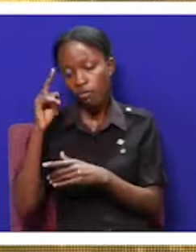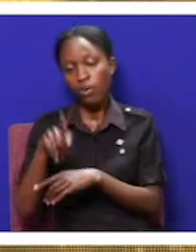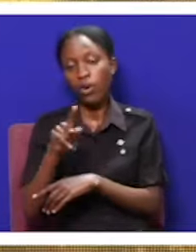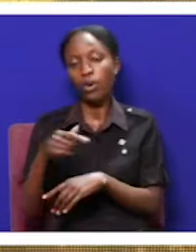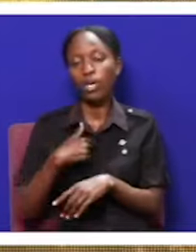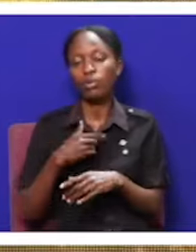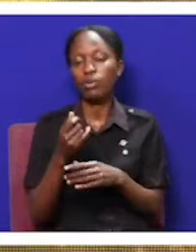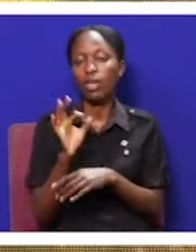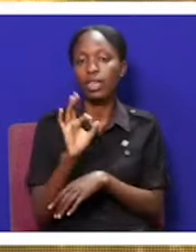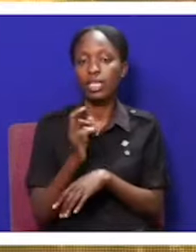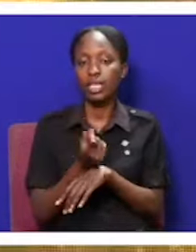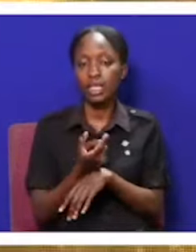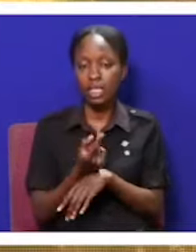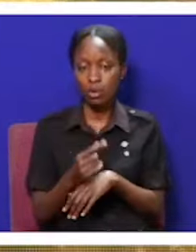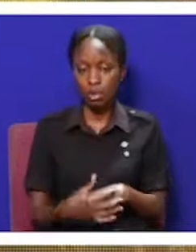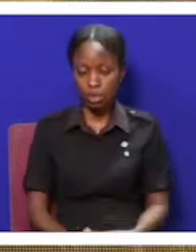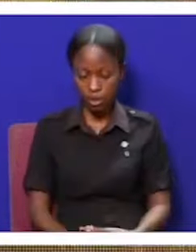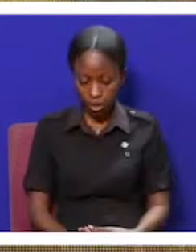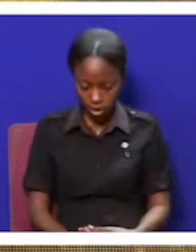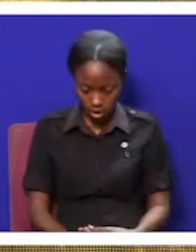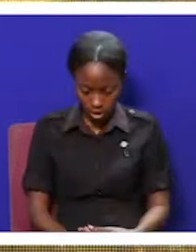So 30 seconds.